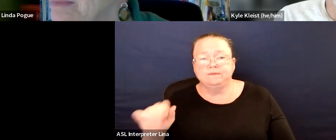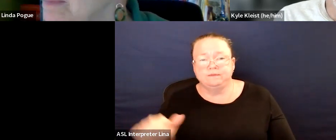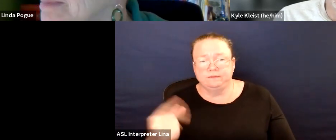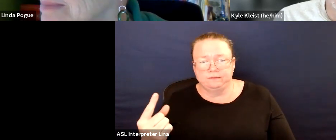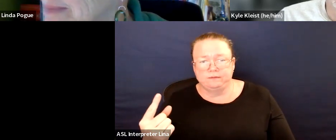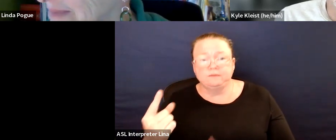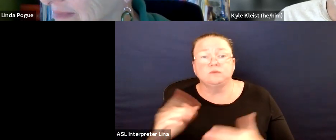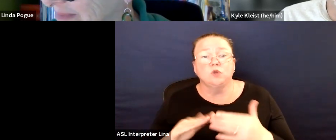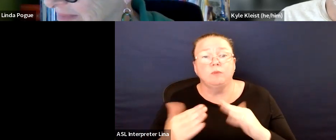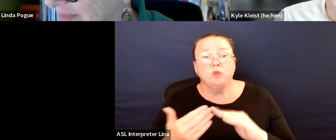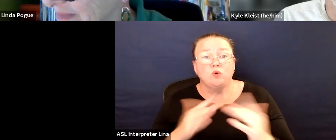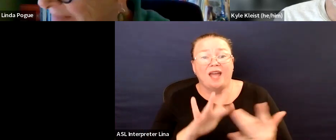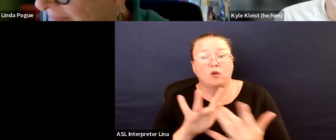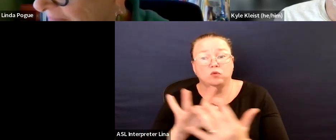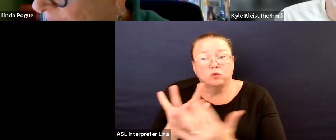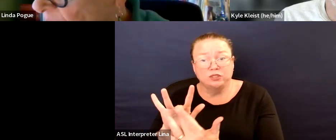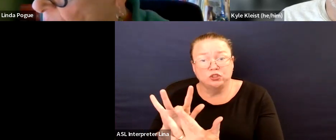one, community outreach